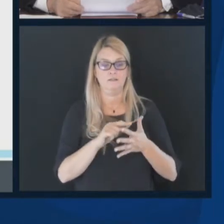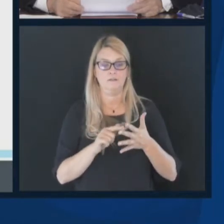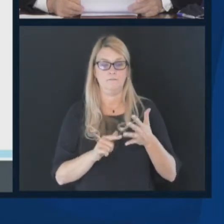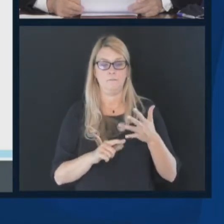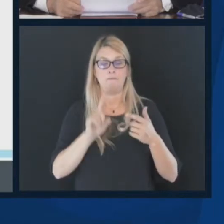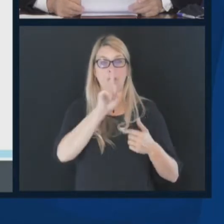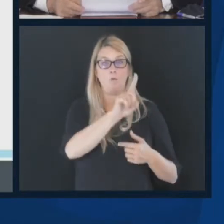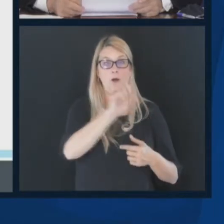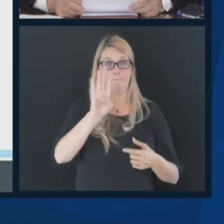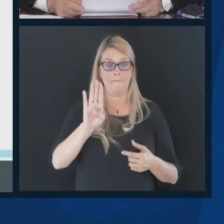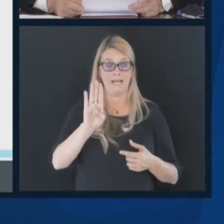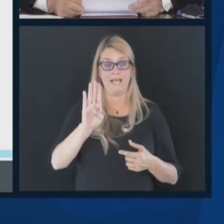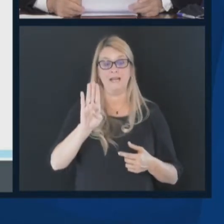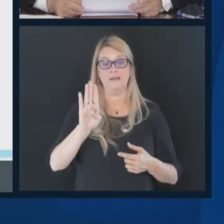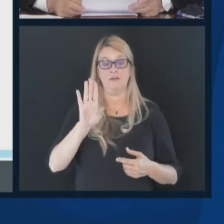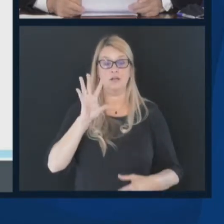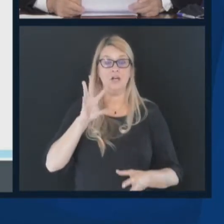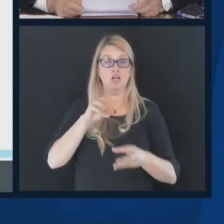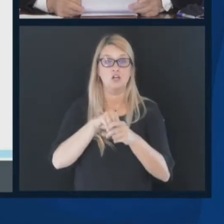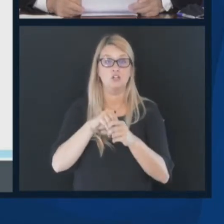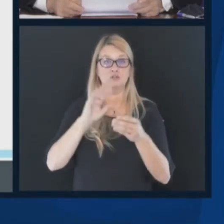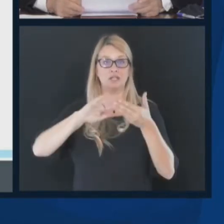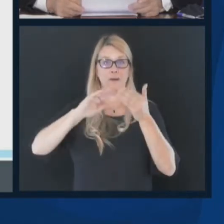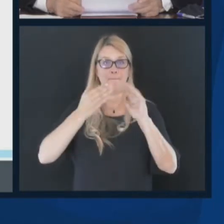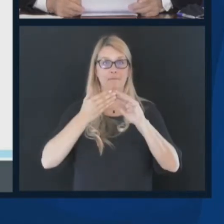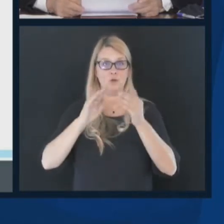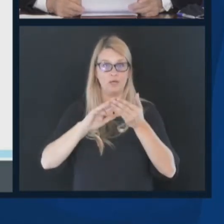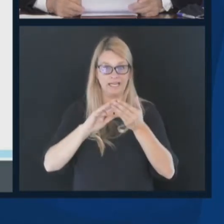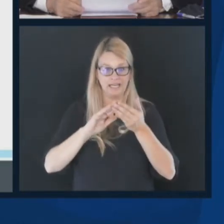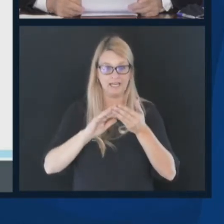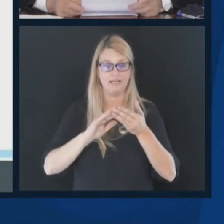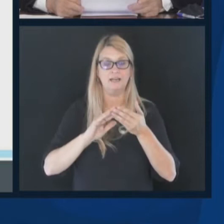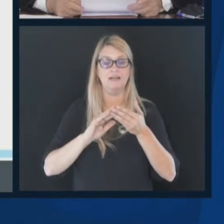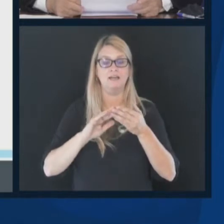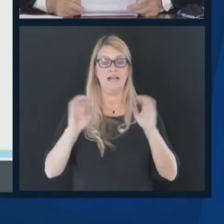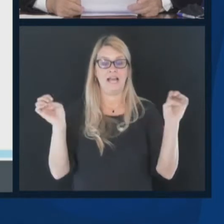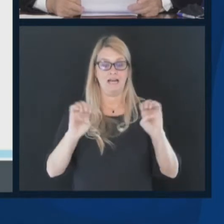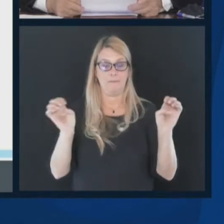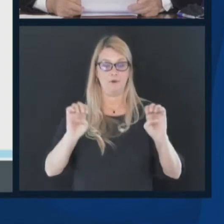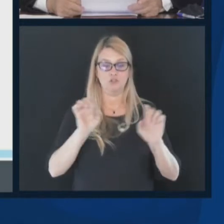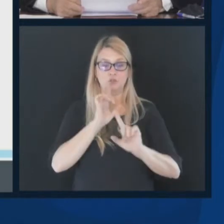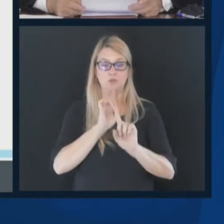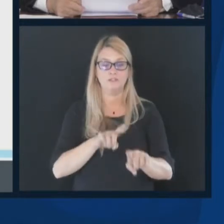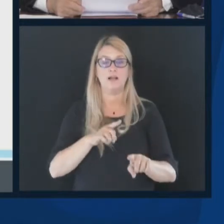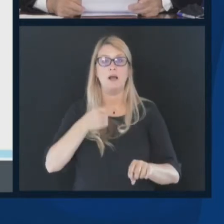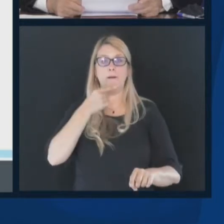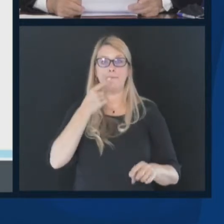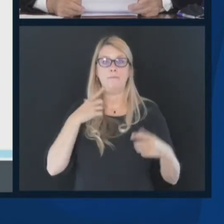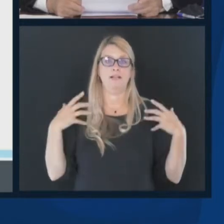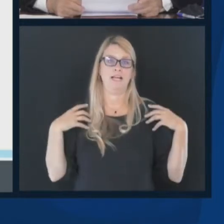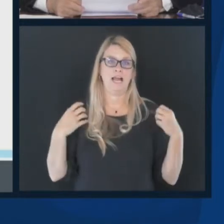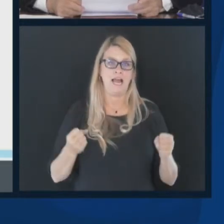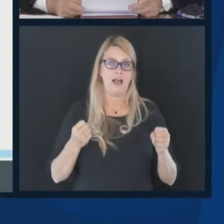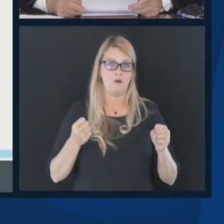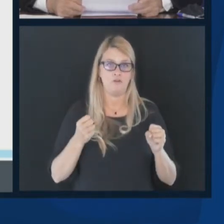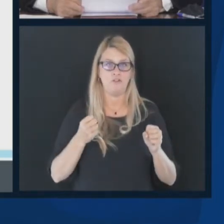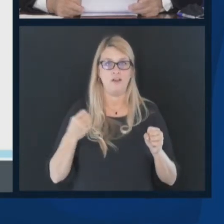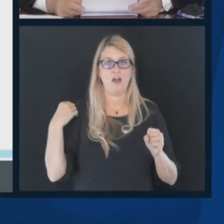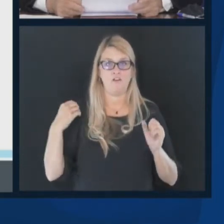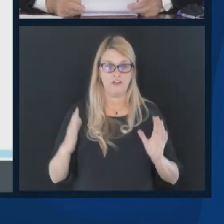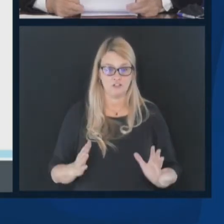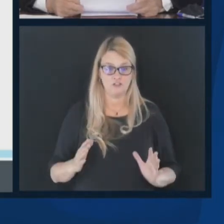1B includes community infrastructure and emergency response, public health officials, and